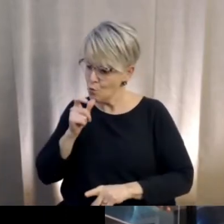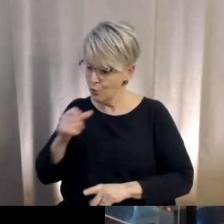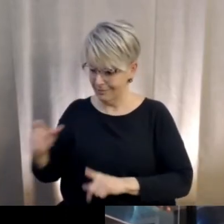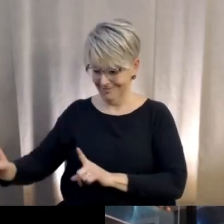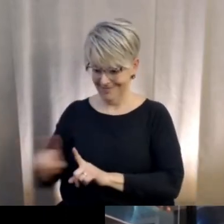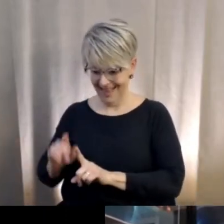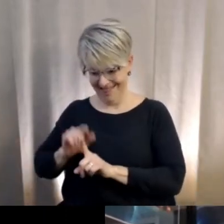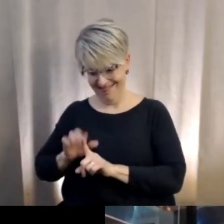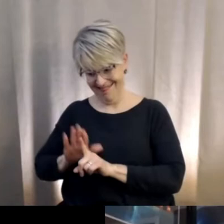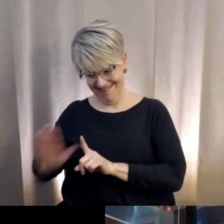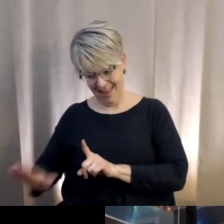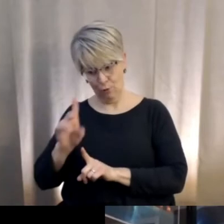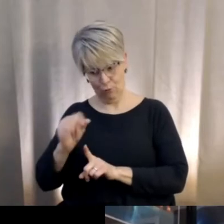member.